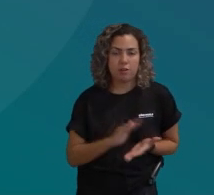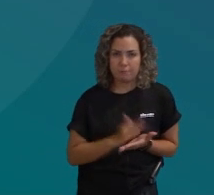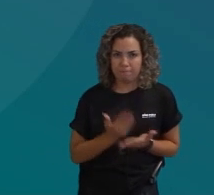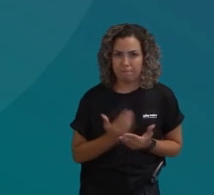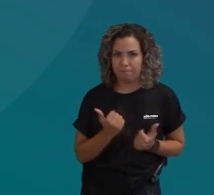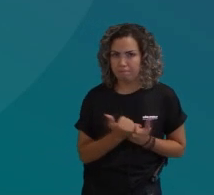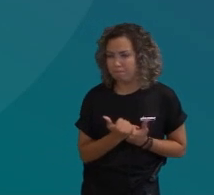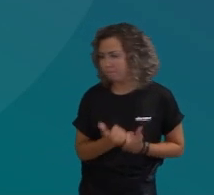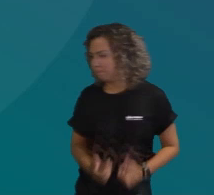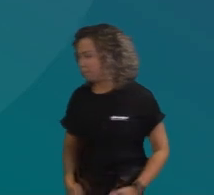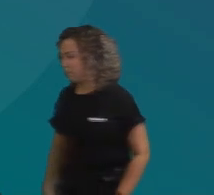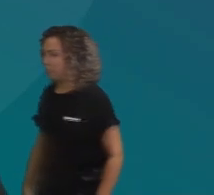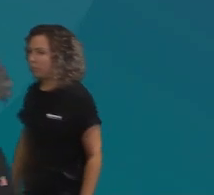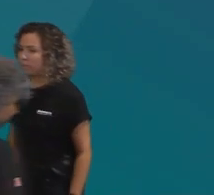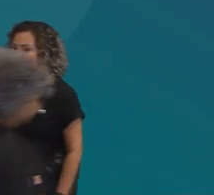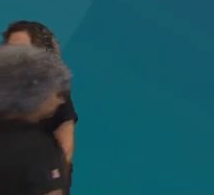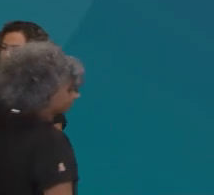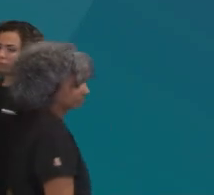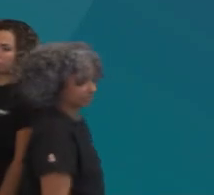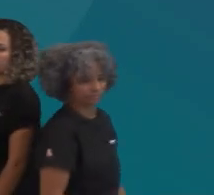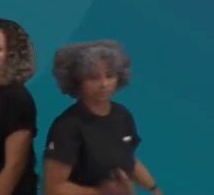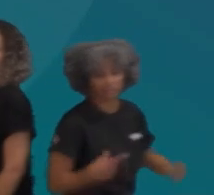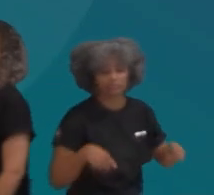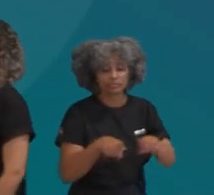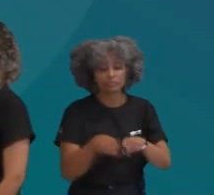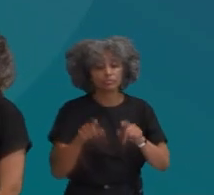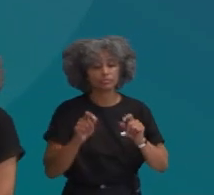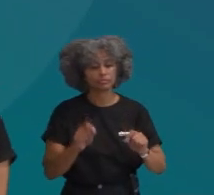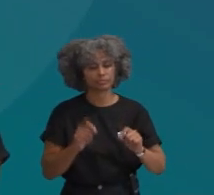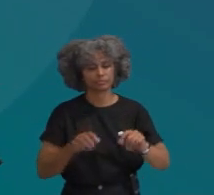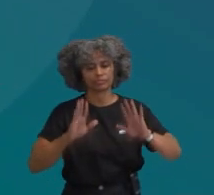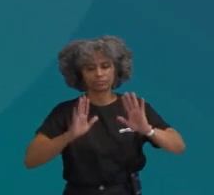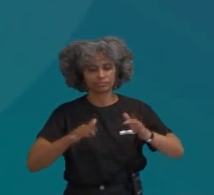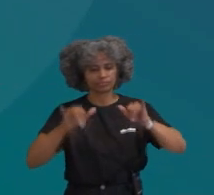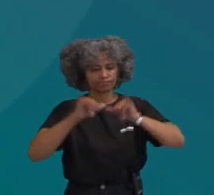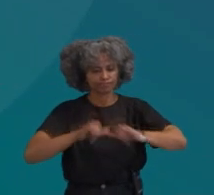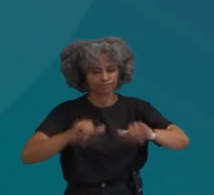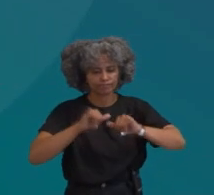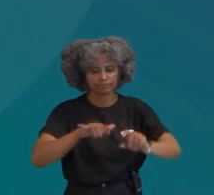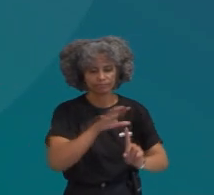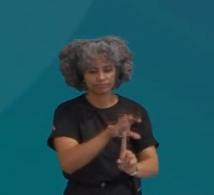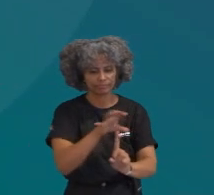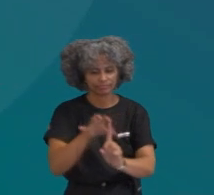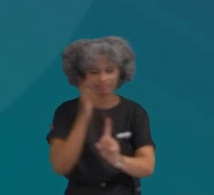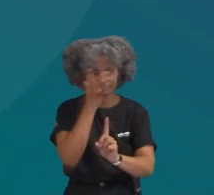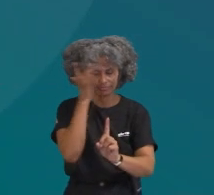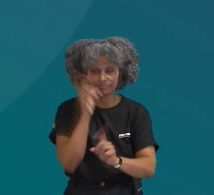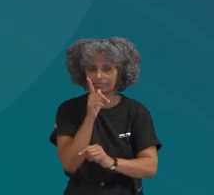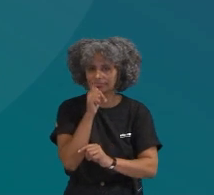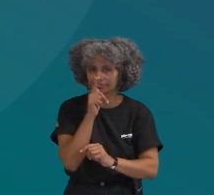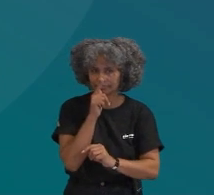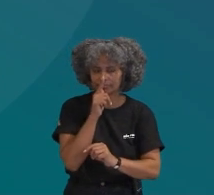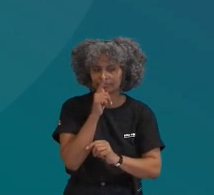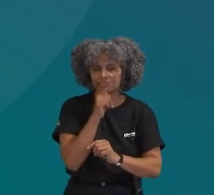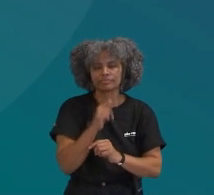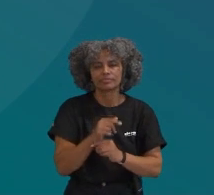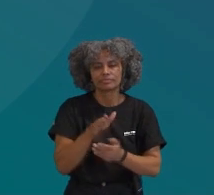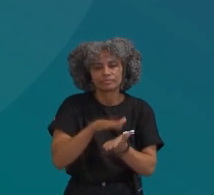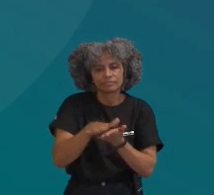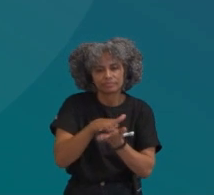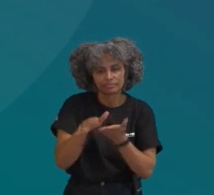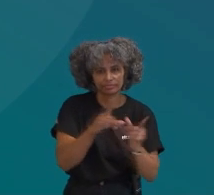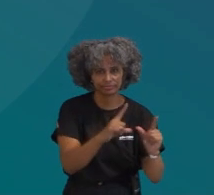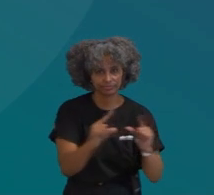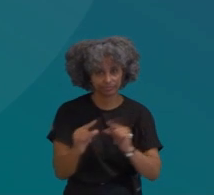our citizens to save water, the city also established the Cape, the Water Fund, and it was a collaboration between